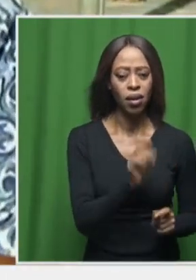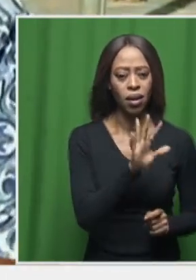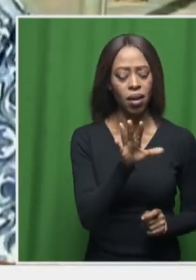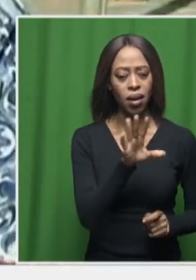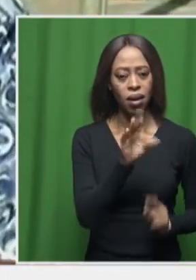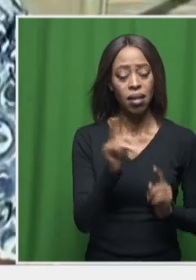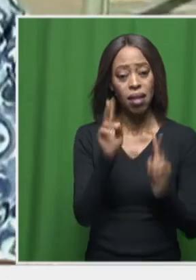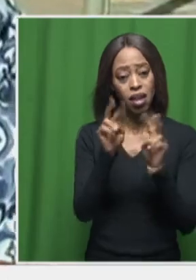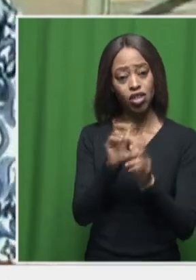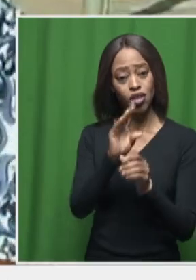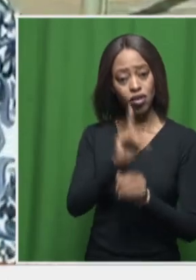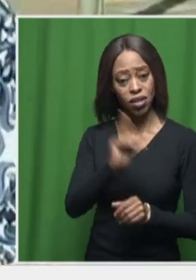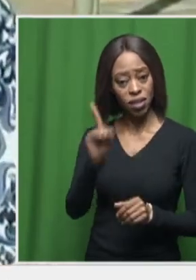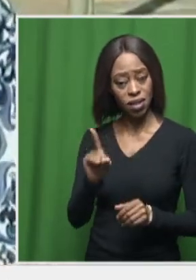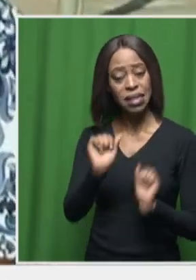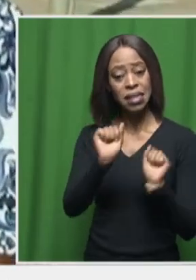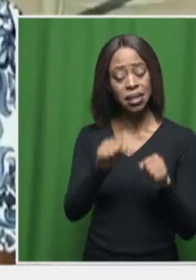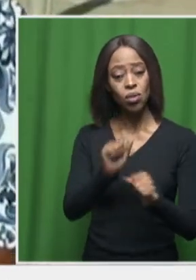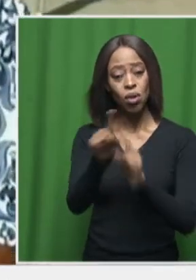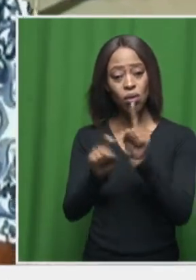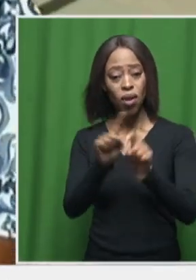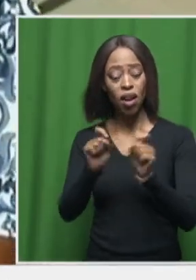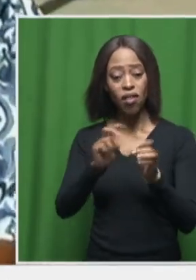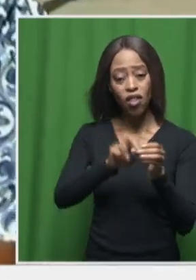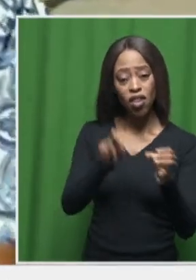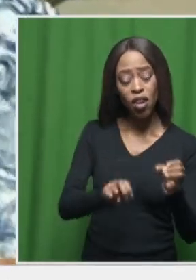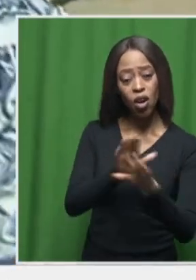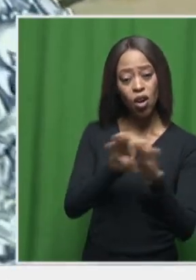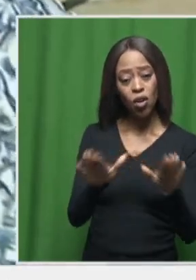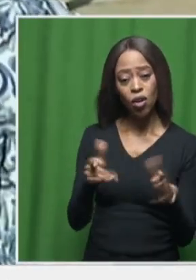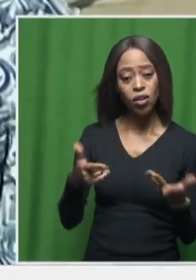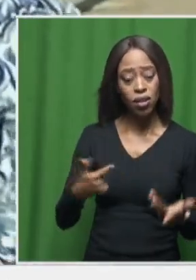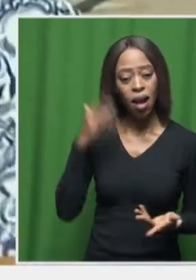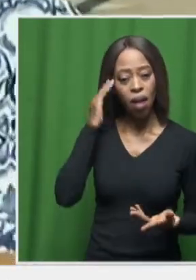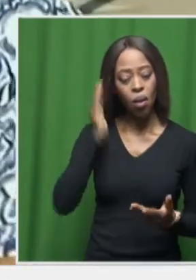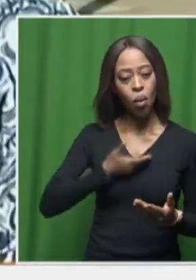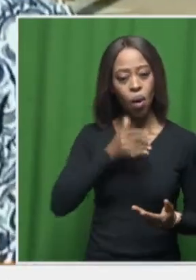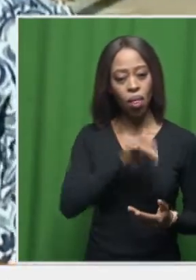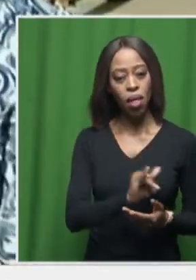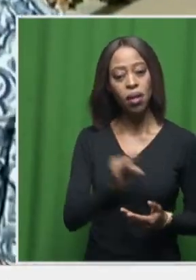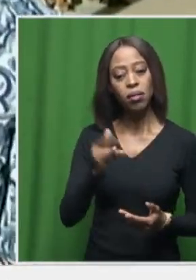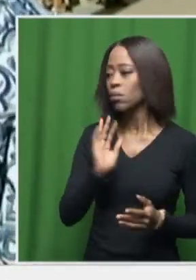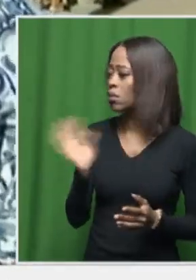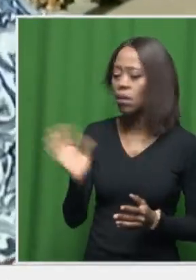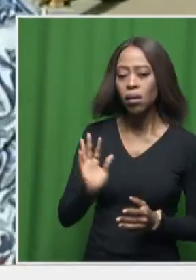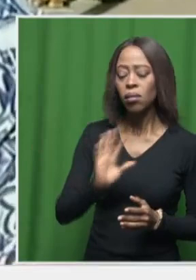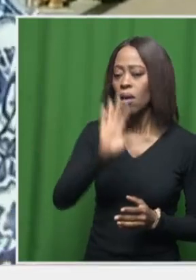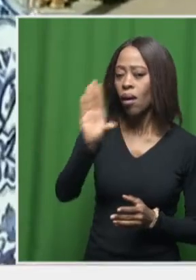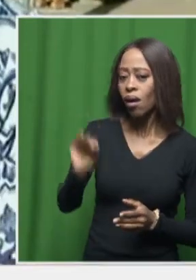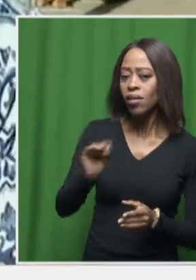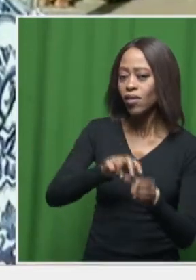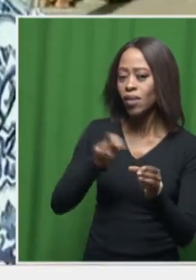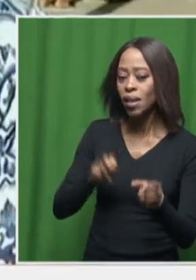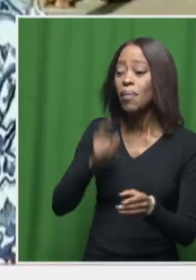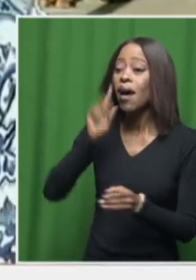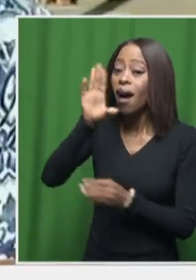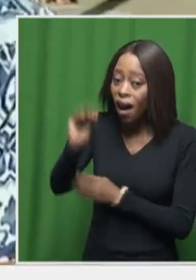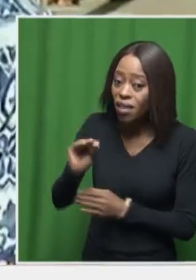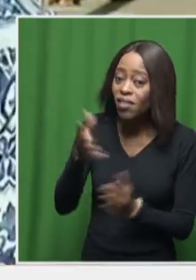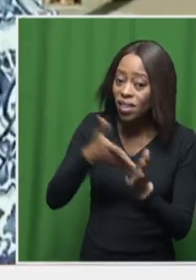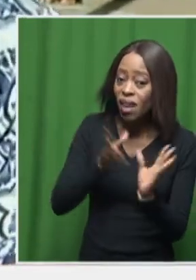Deputy President, I know you want to ask about whether he has resigned or not. The presidency will... But I'm not asking if he's resigned. I'm asking if he's attending